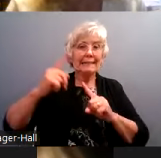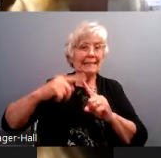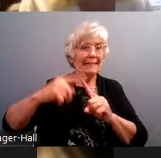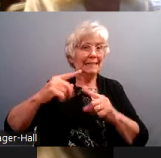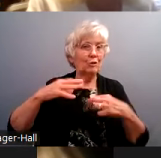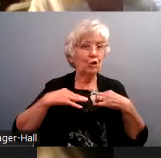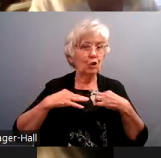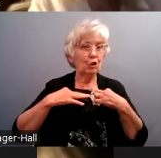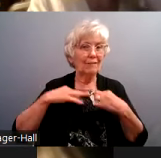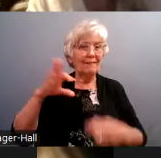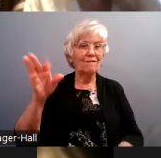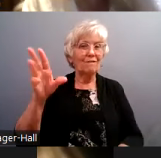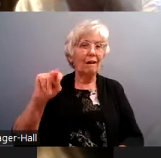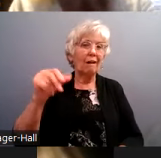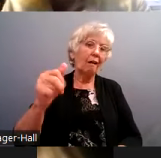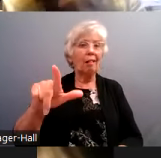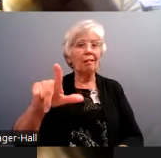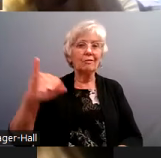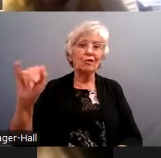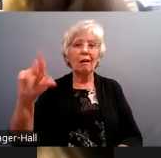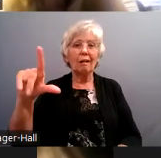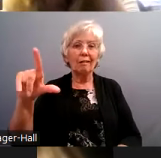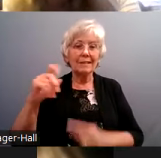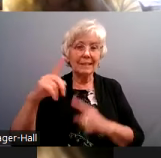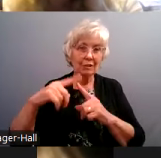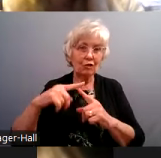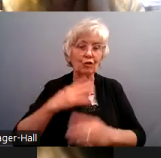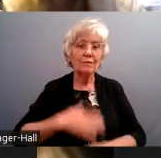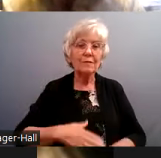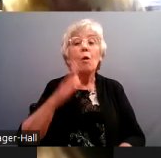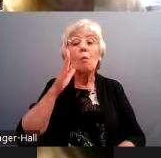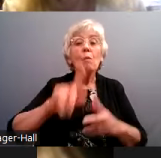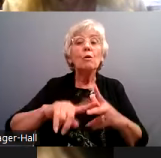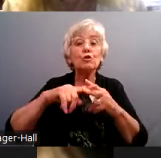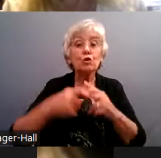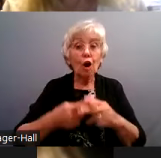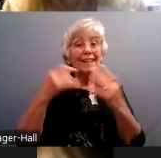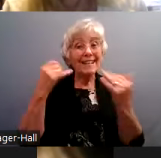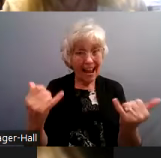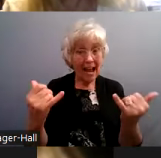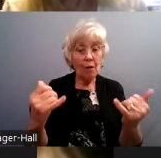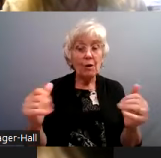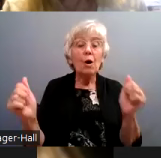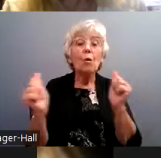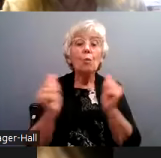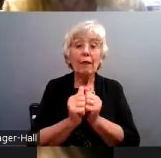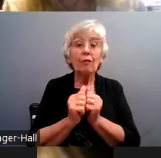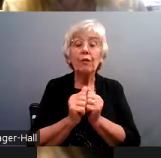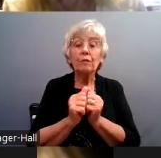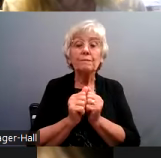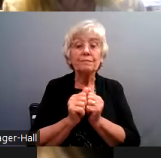a Fungal Jungle t-shirt. So let's start off right away with a